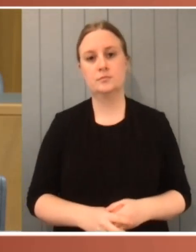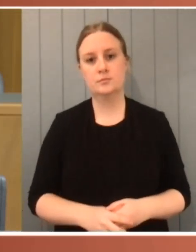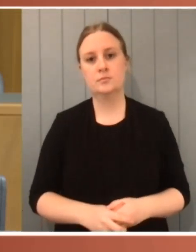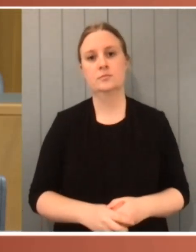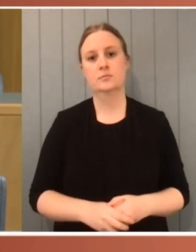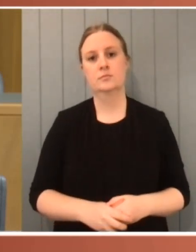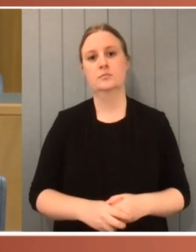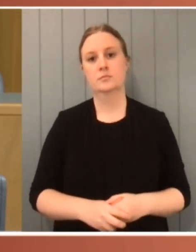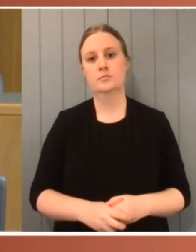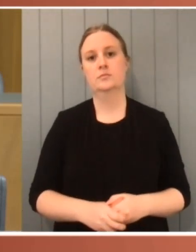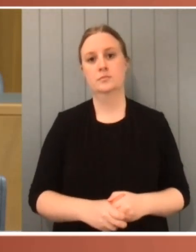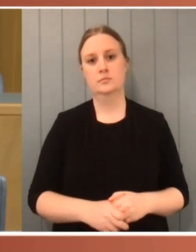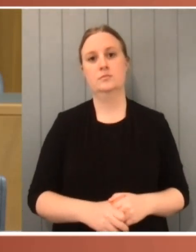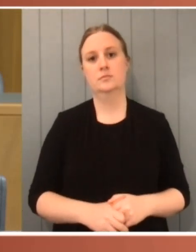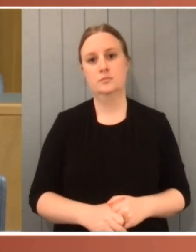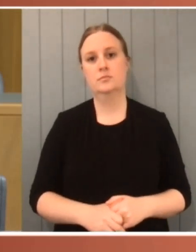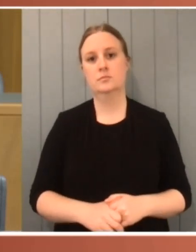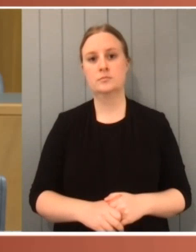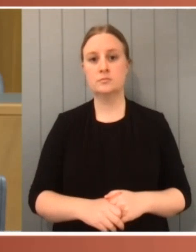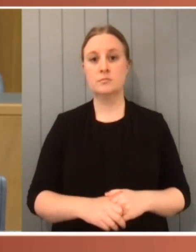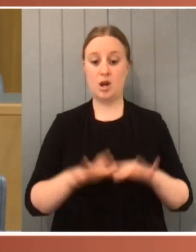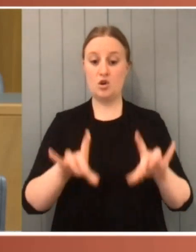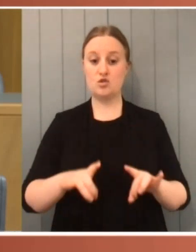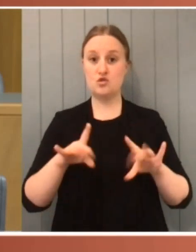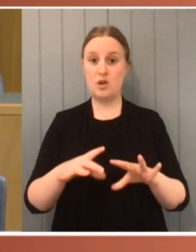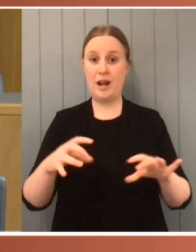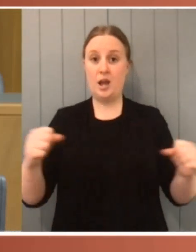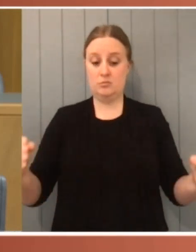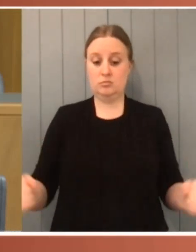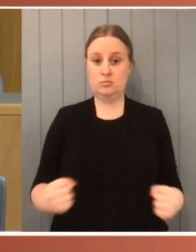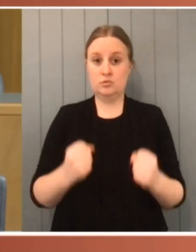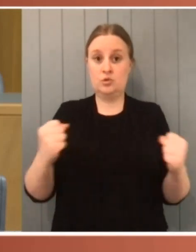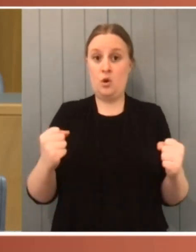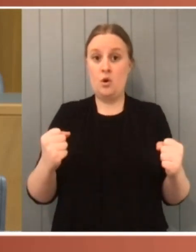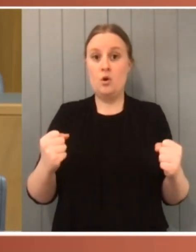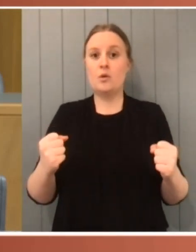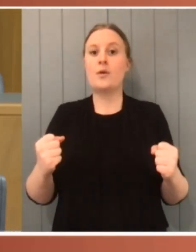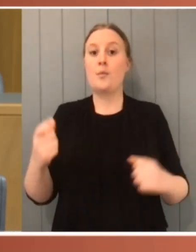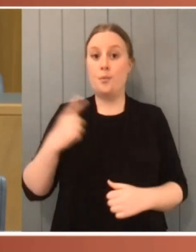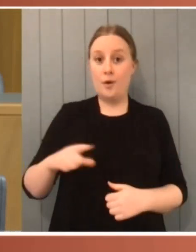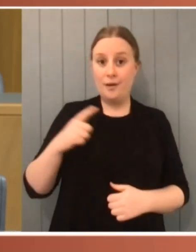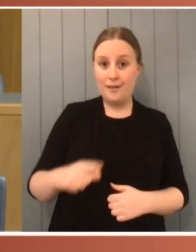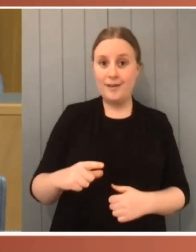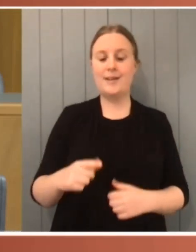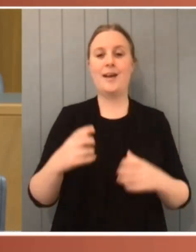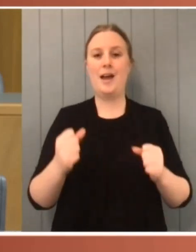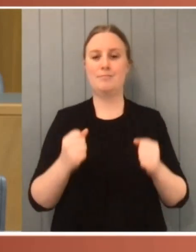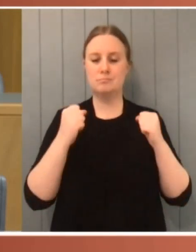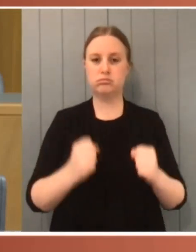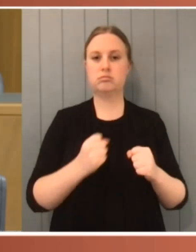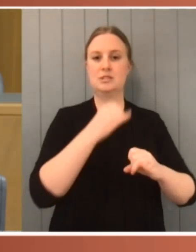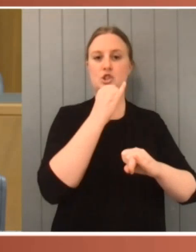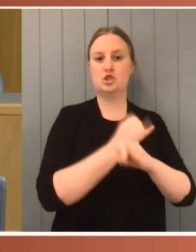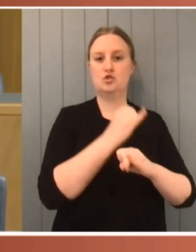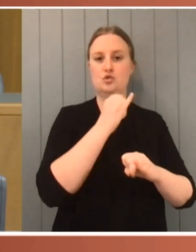also be attributed to institutional bulwarks. Though in common with many other countries, there is plenty of